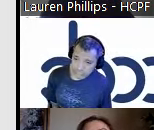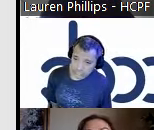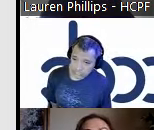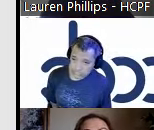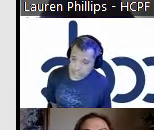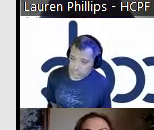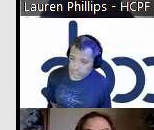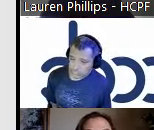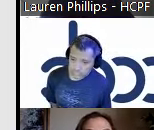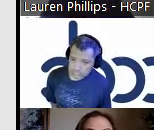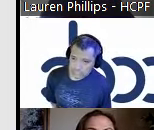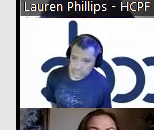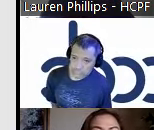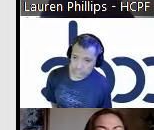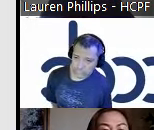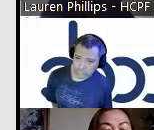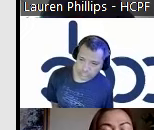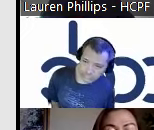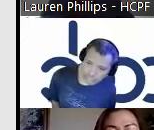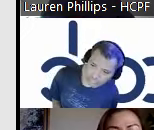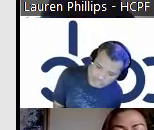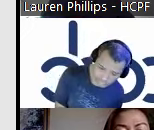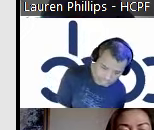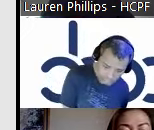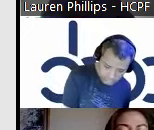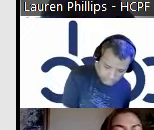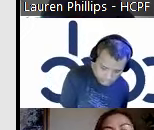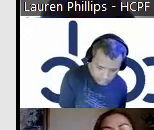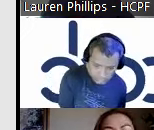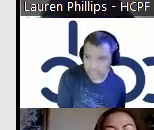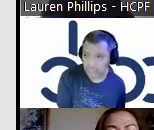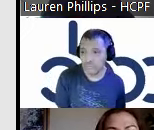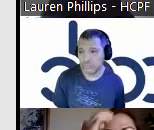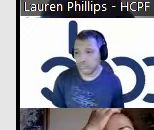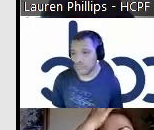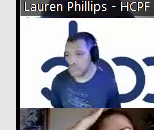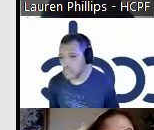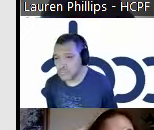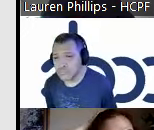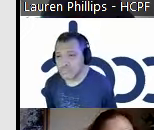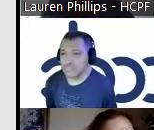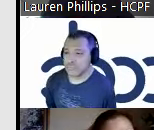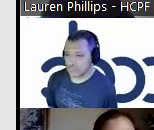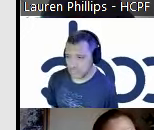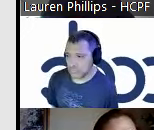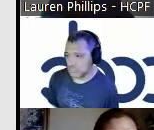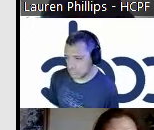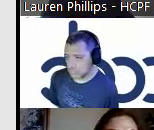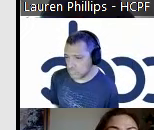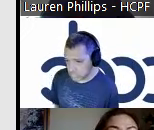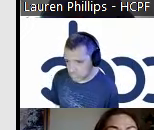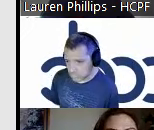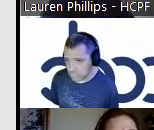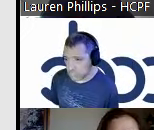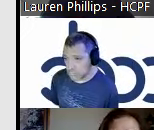that the paperwork is a nightmare. And so he doesn't want to do it. He's more than willing to do it, even on this